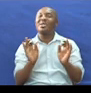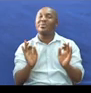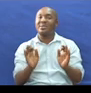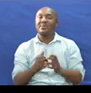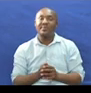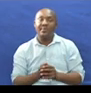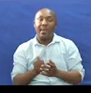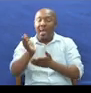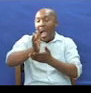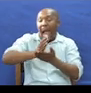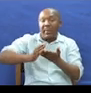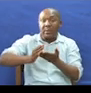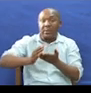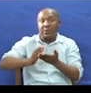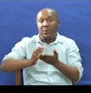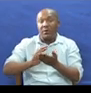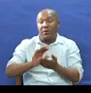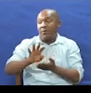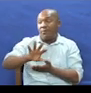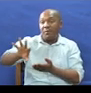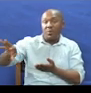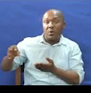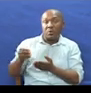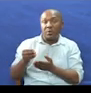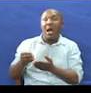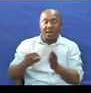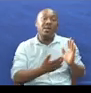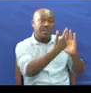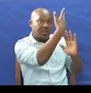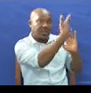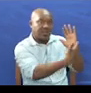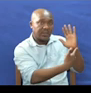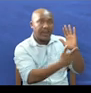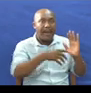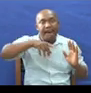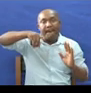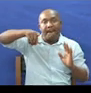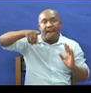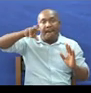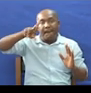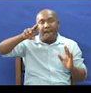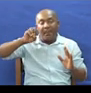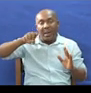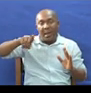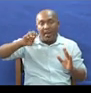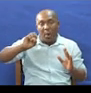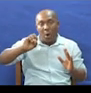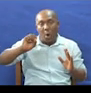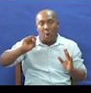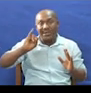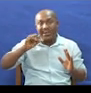Apart from these prepositions of movement, we have